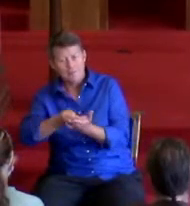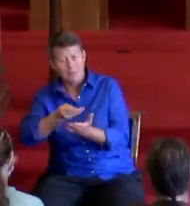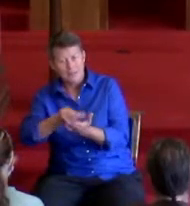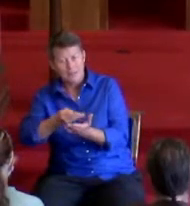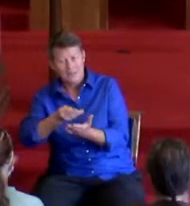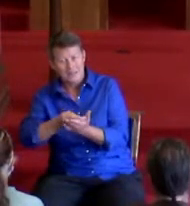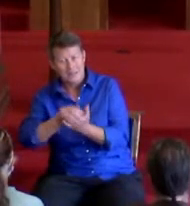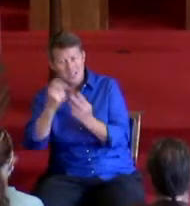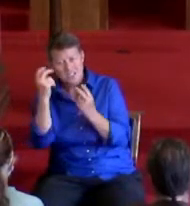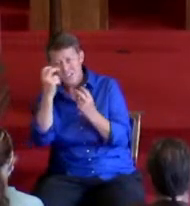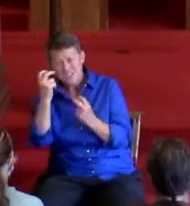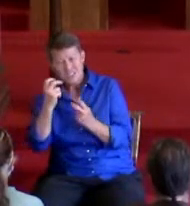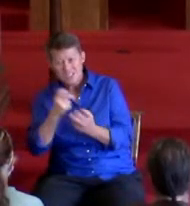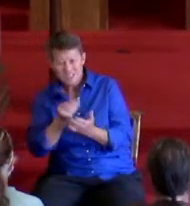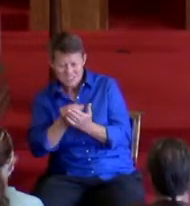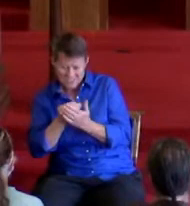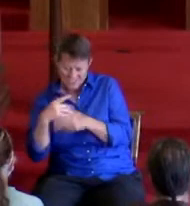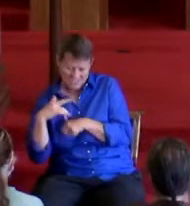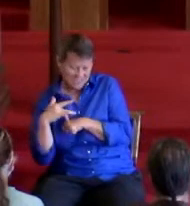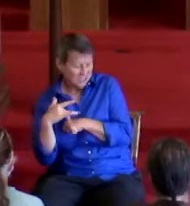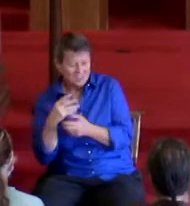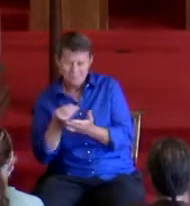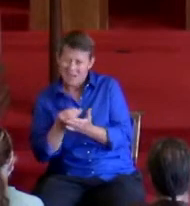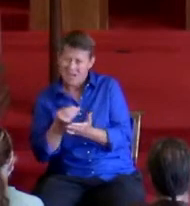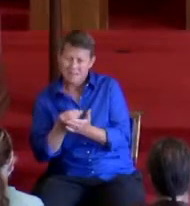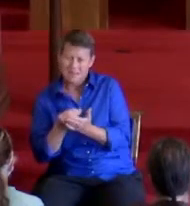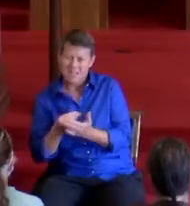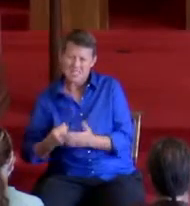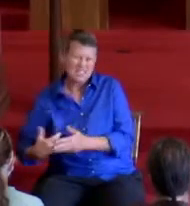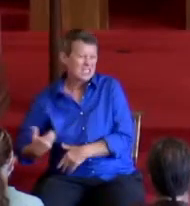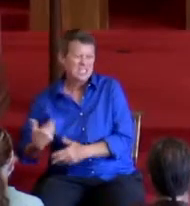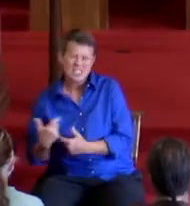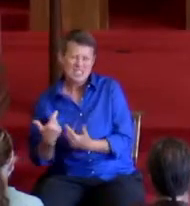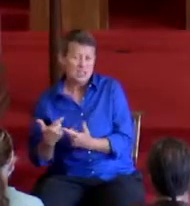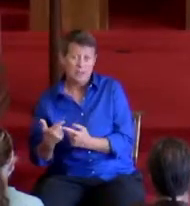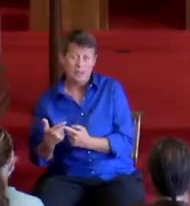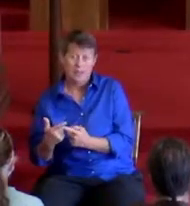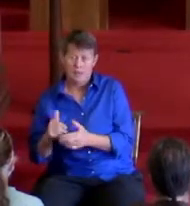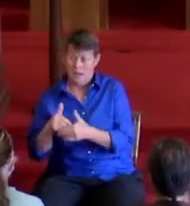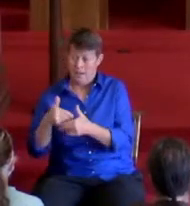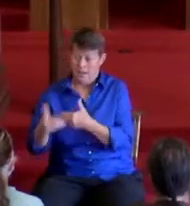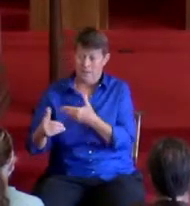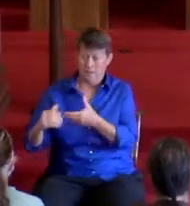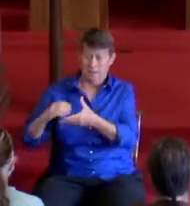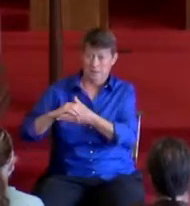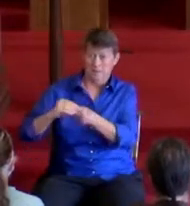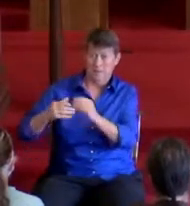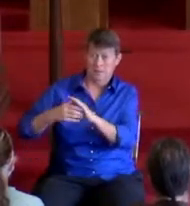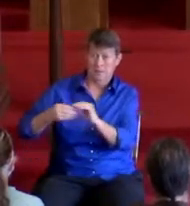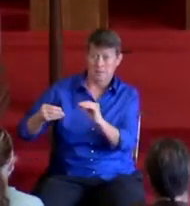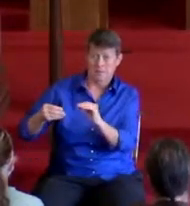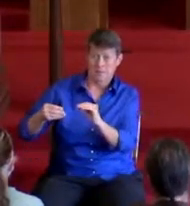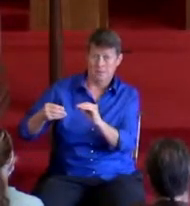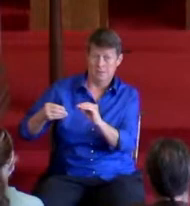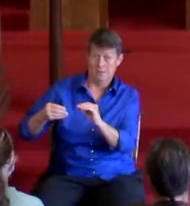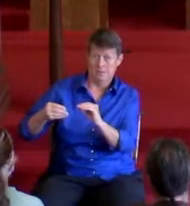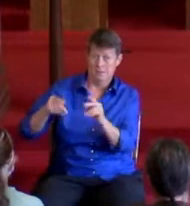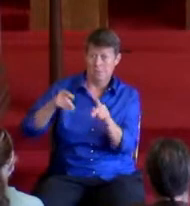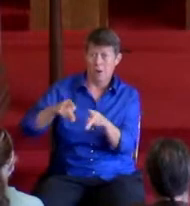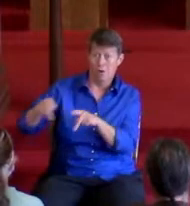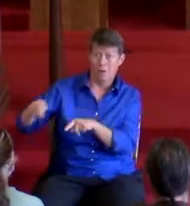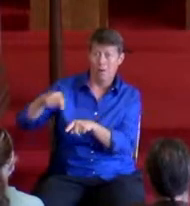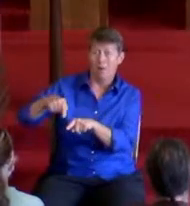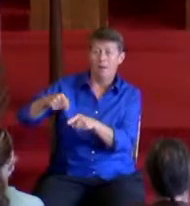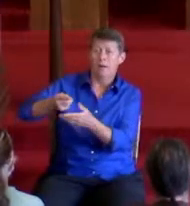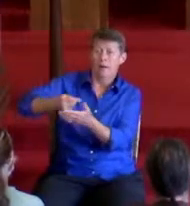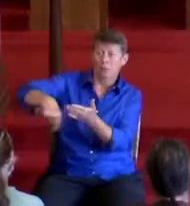were money lovers. They were obsessed with money. And the very next parable, which we'll hear next week, is of what happened